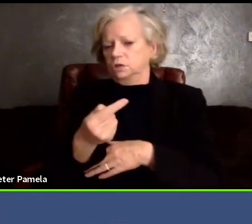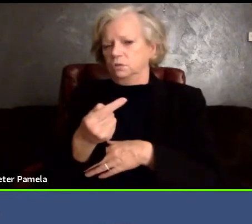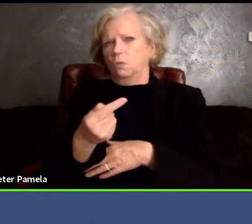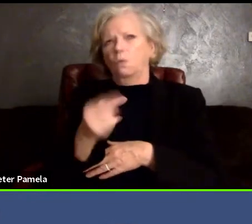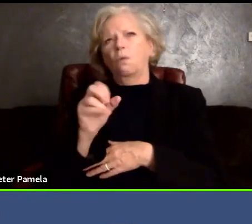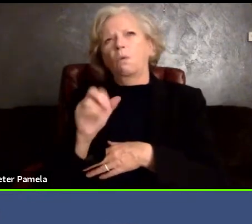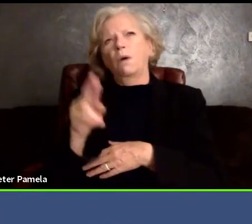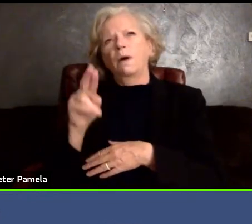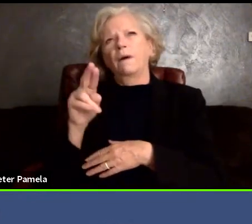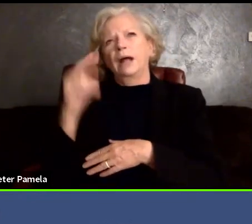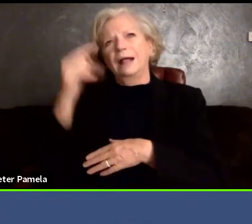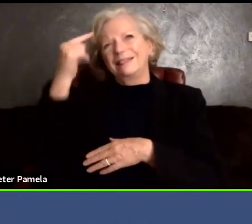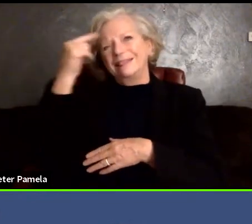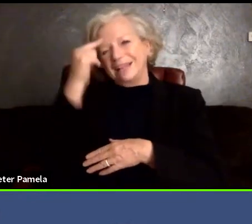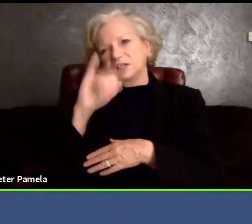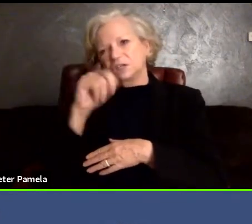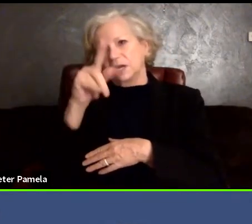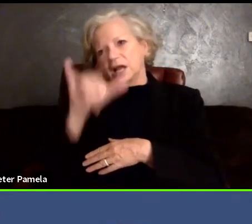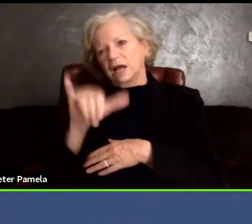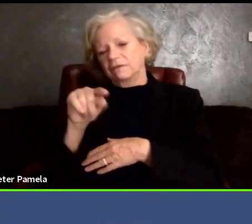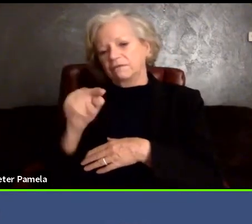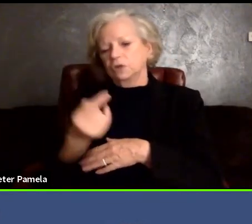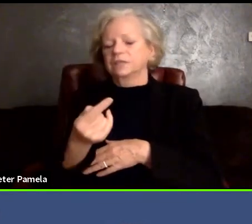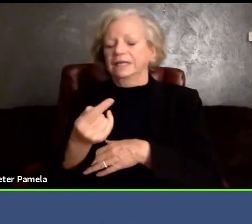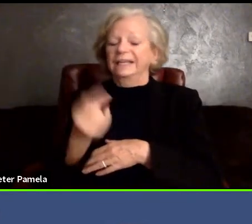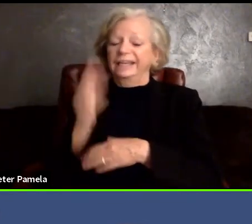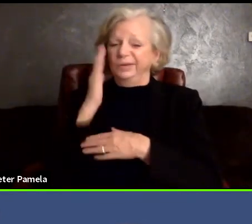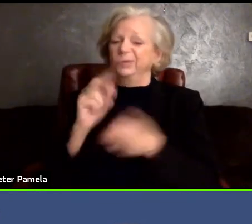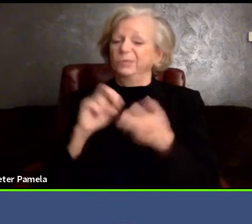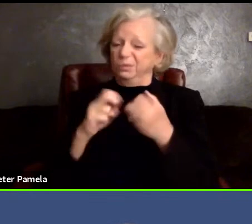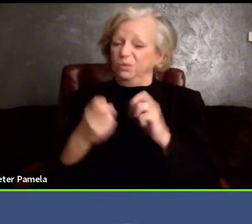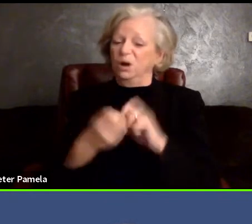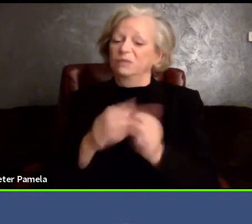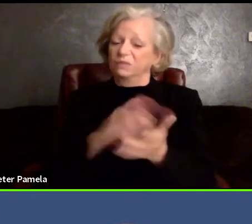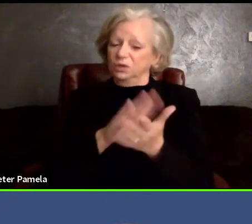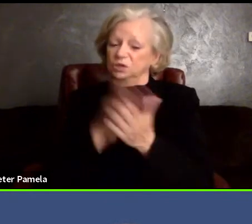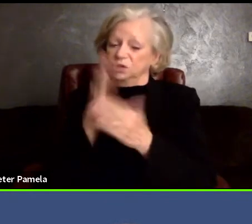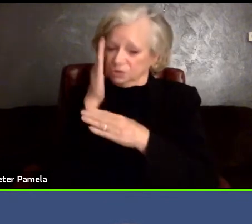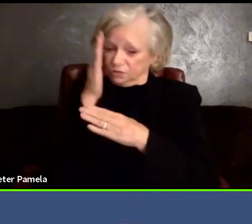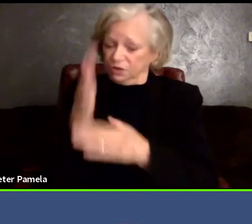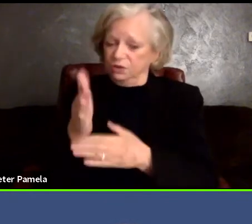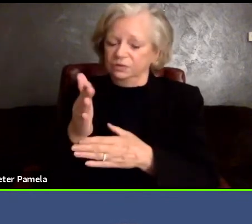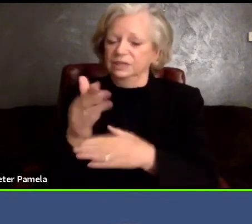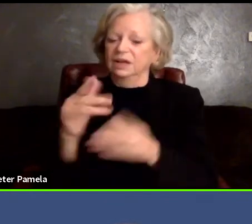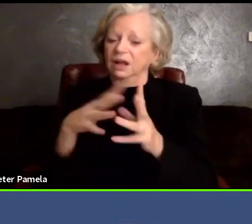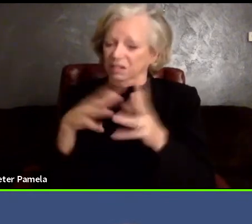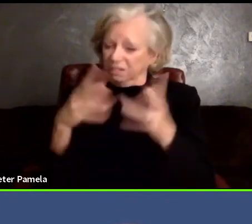So this is going to be an issue for schools in the future. There's a lot of nuance there.